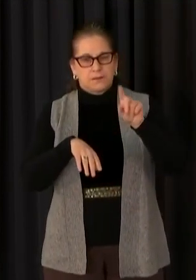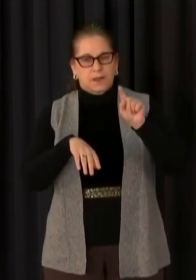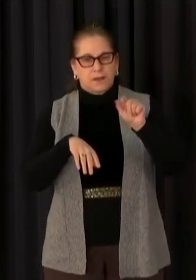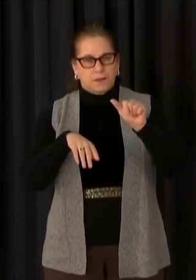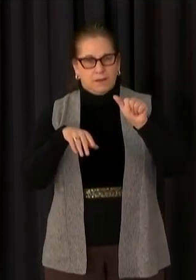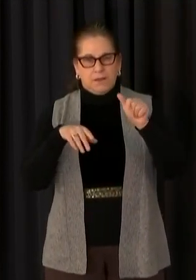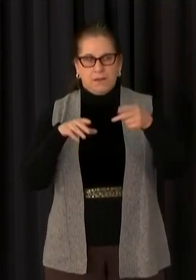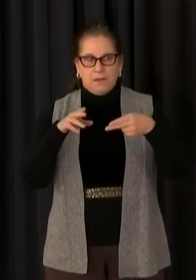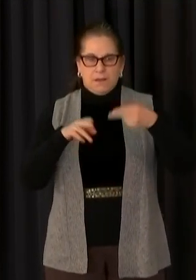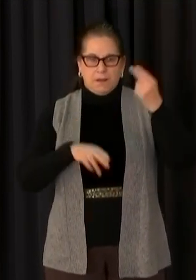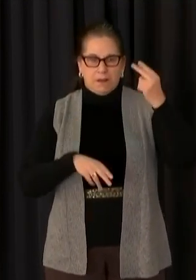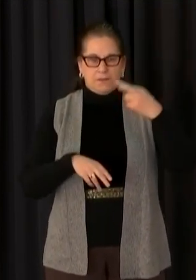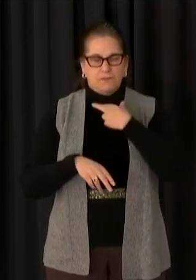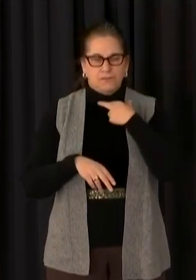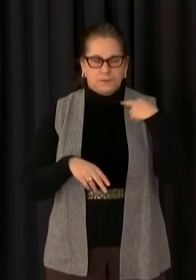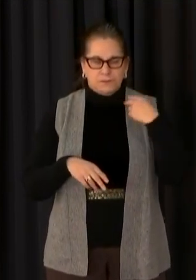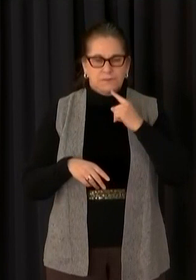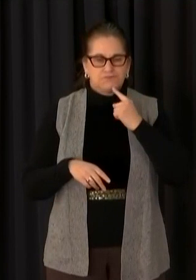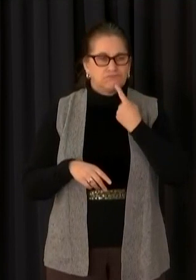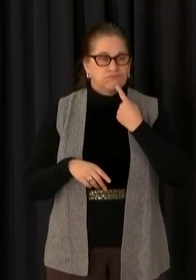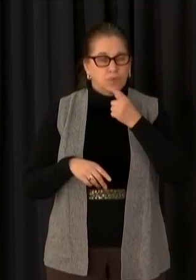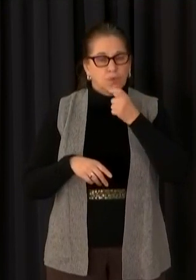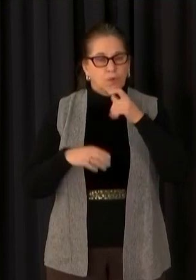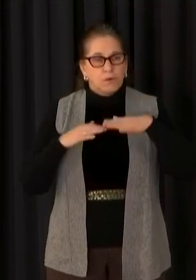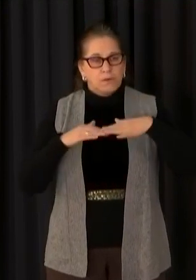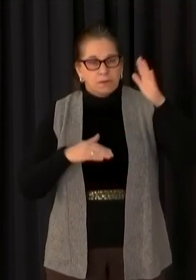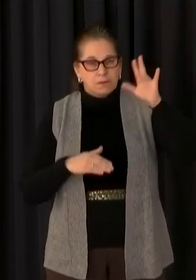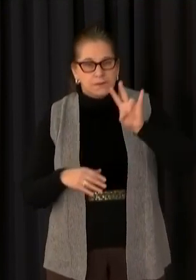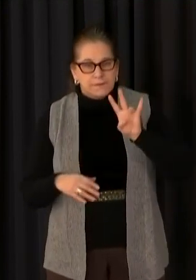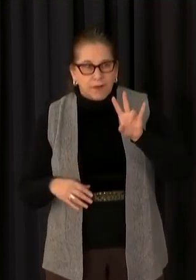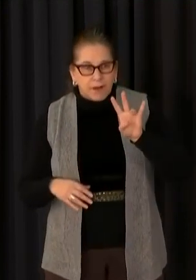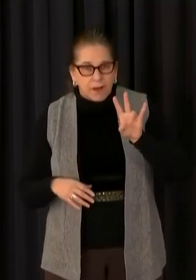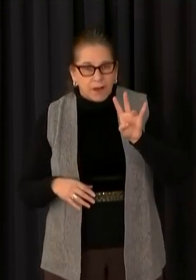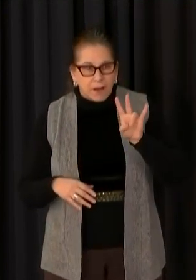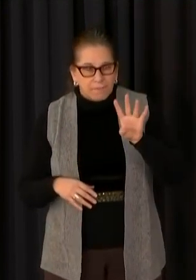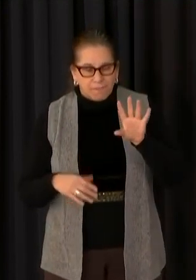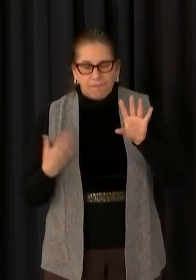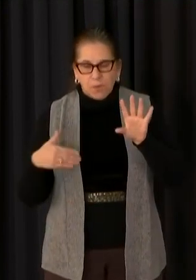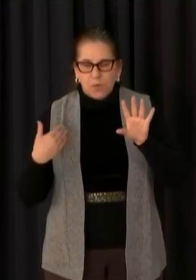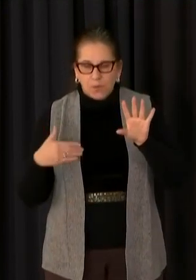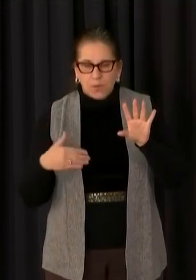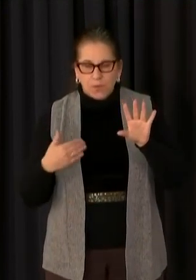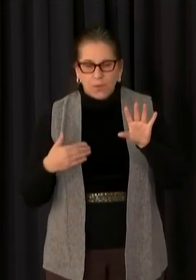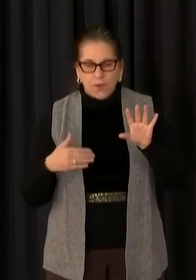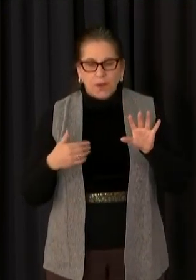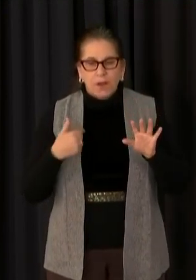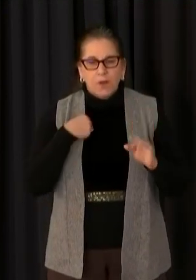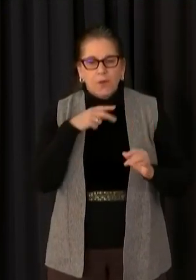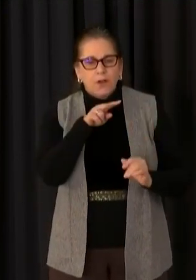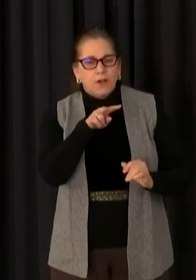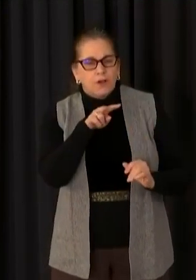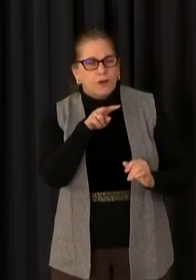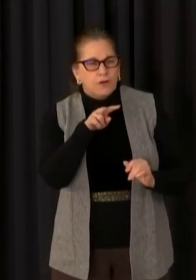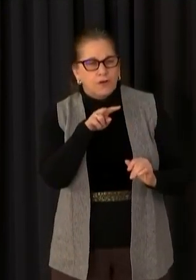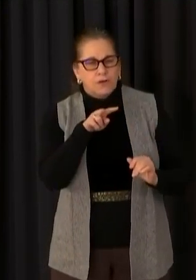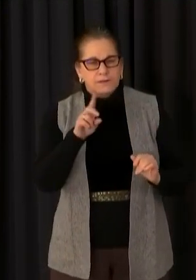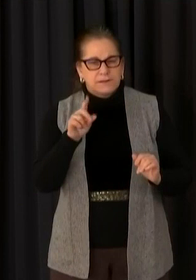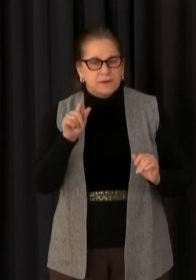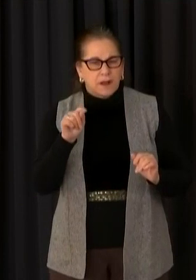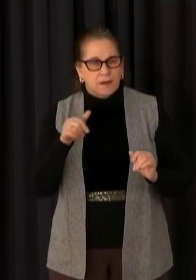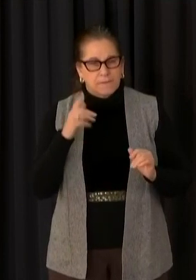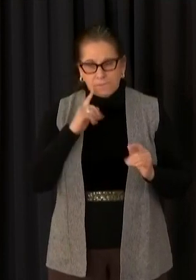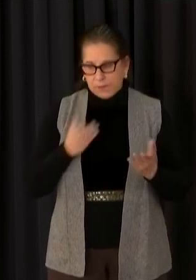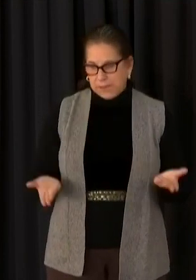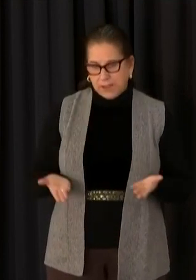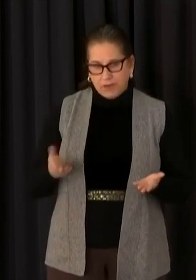a greater risk in terms of hospitalization, severe illness, and death. When we look at our data in the District of